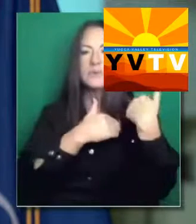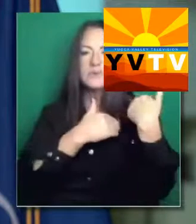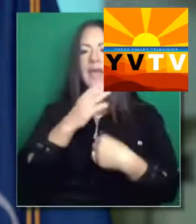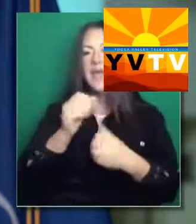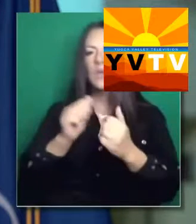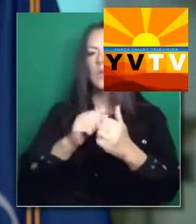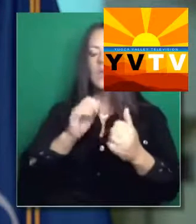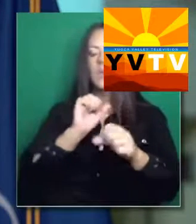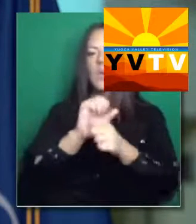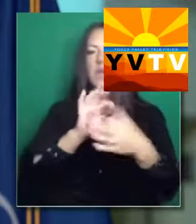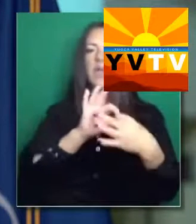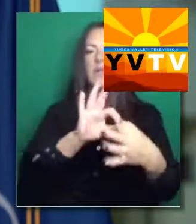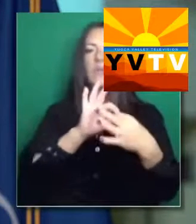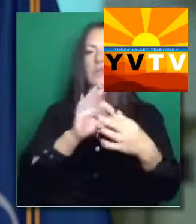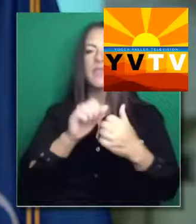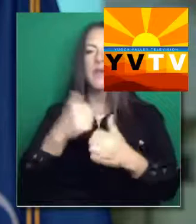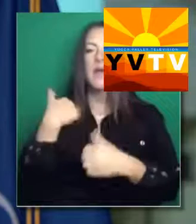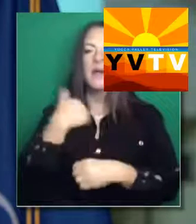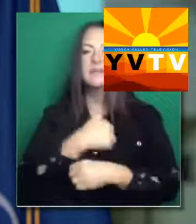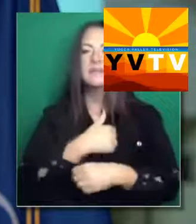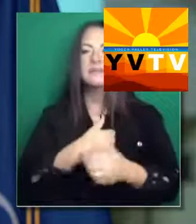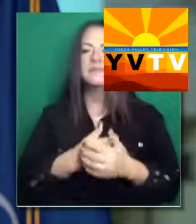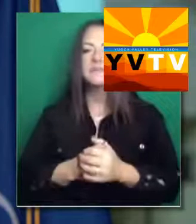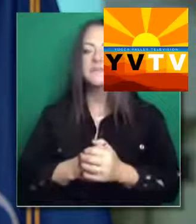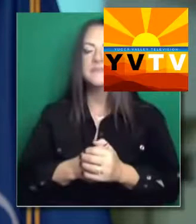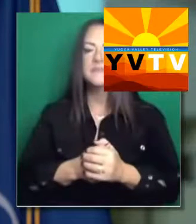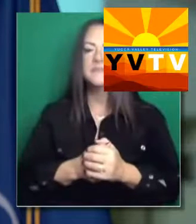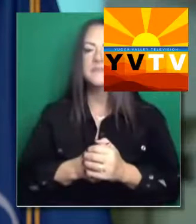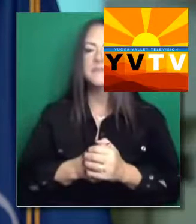Alexei Kosas, SF Chronicle.